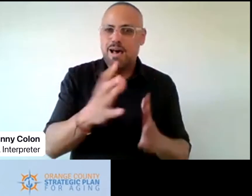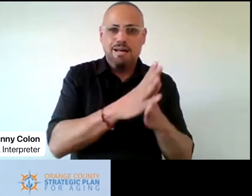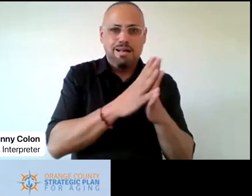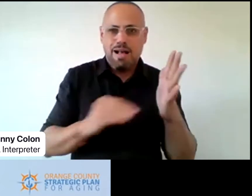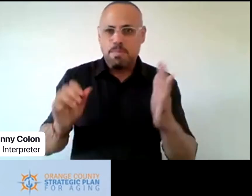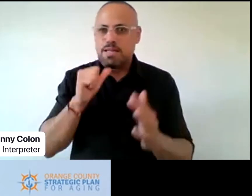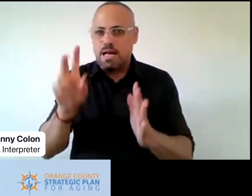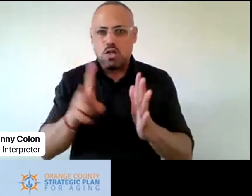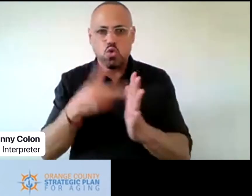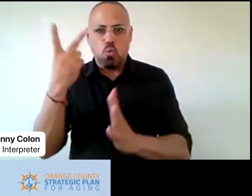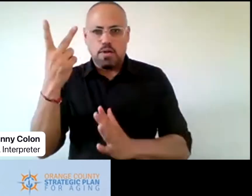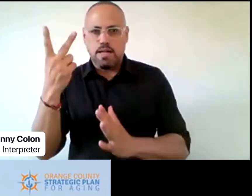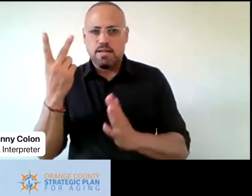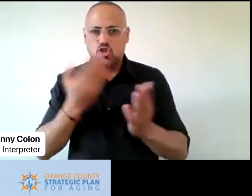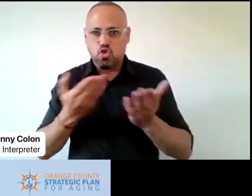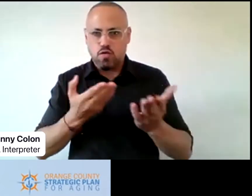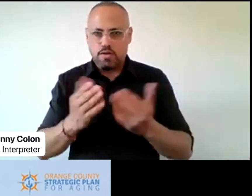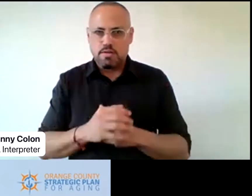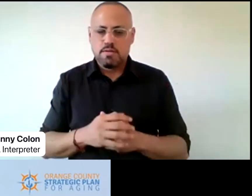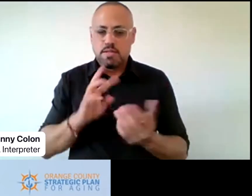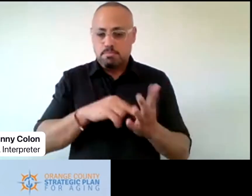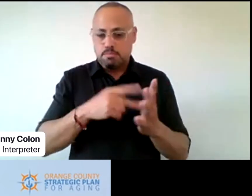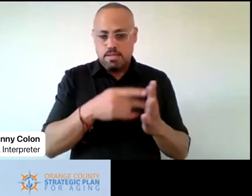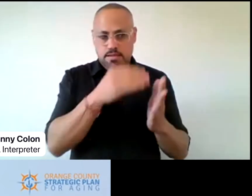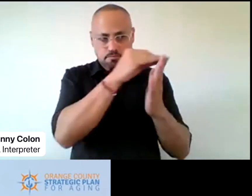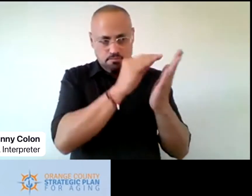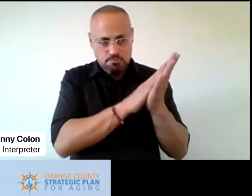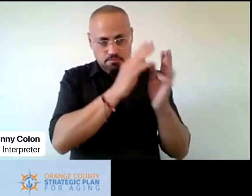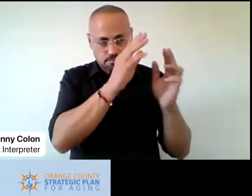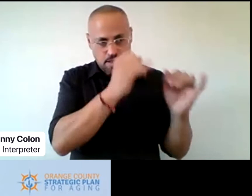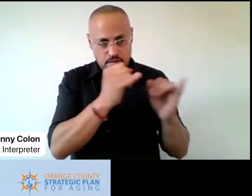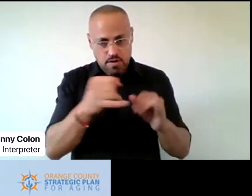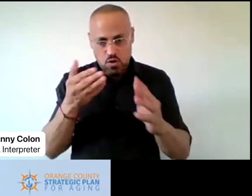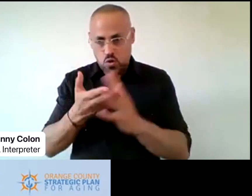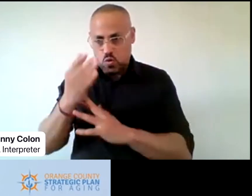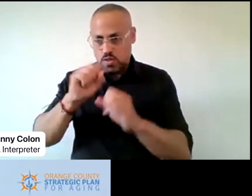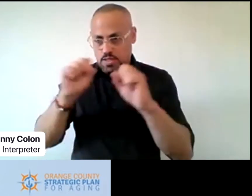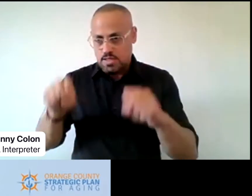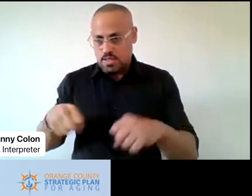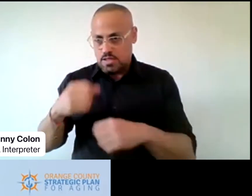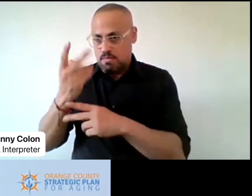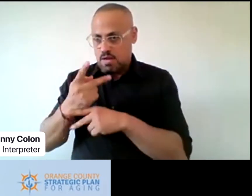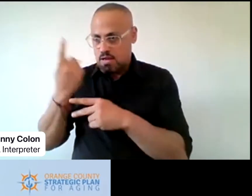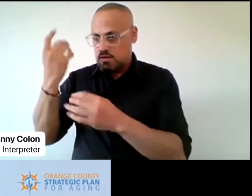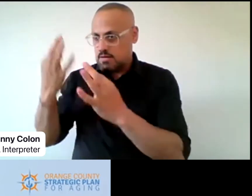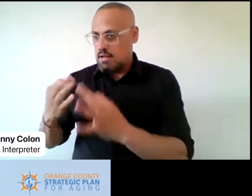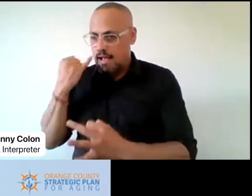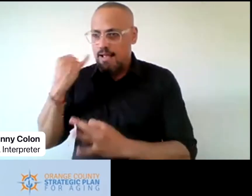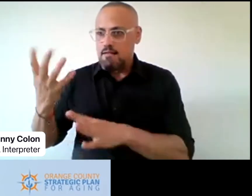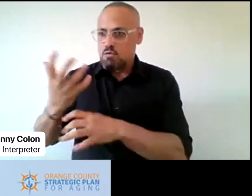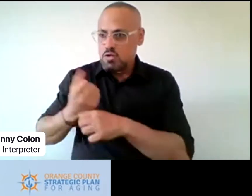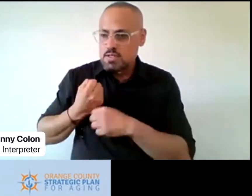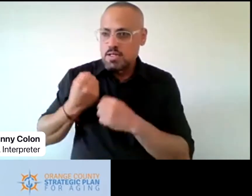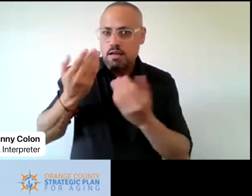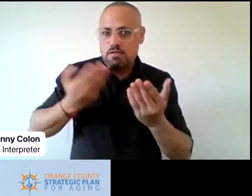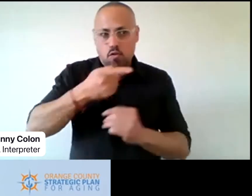say, being able to track an individual through the system of care to determine whether or not they're receiving services at